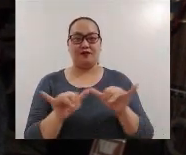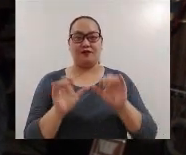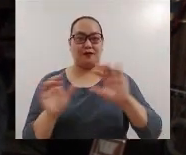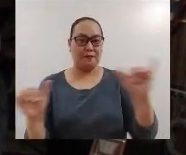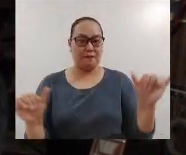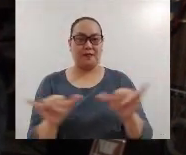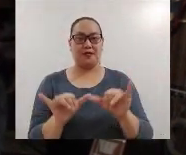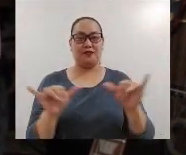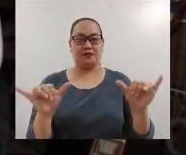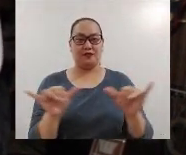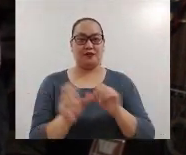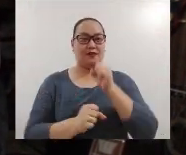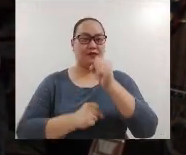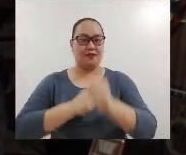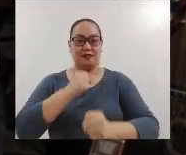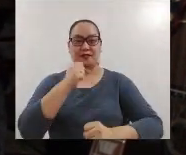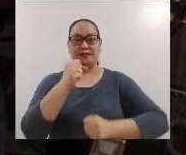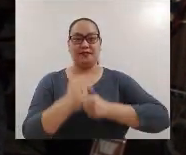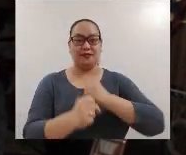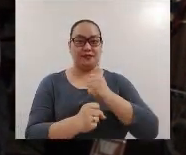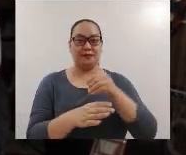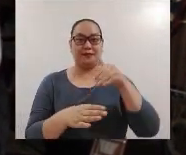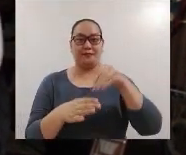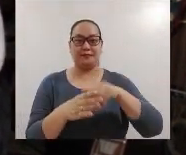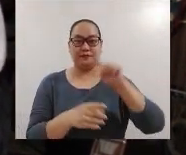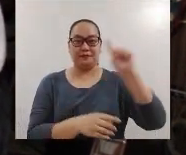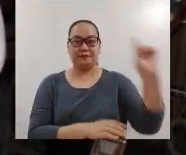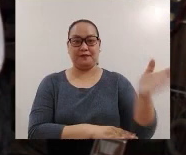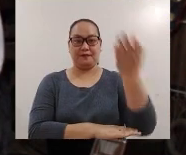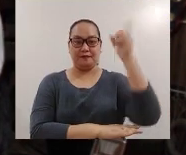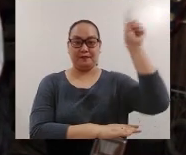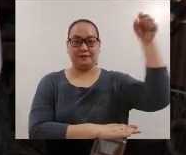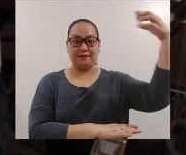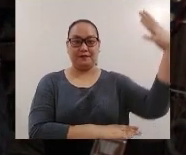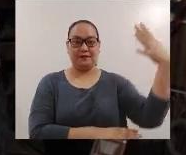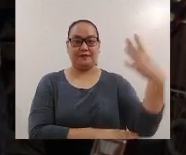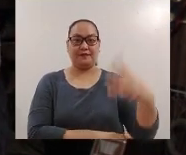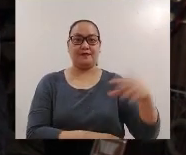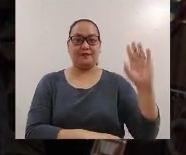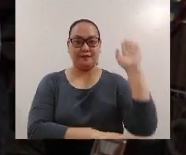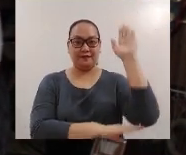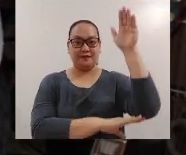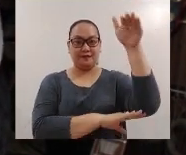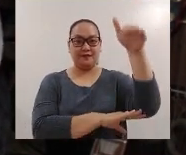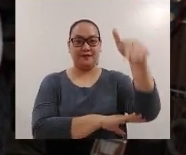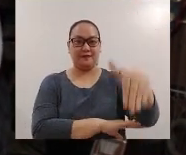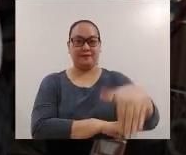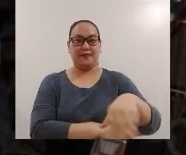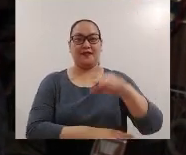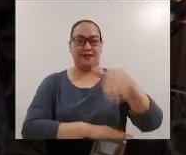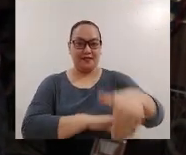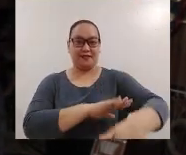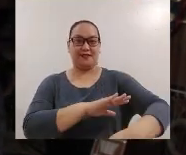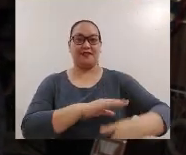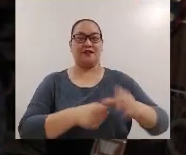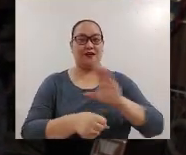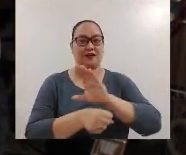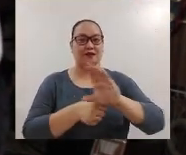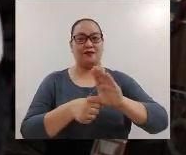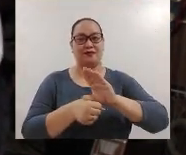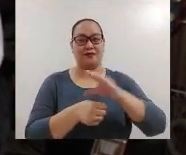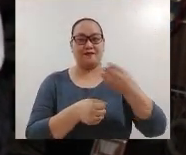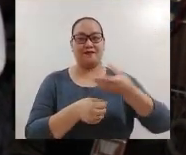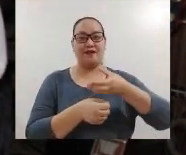measure a year? In daylights, in sunsets, in midnights, in cups of